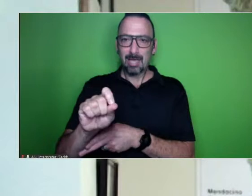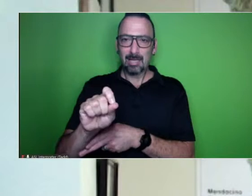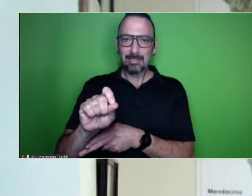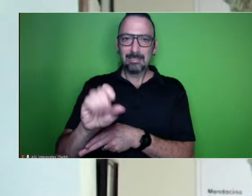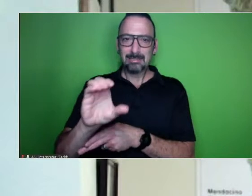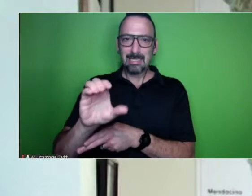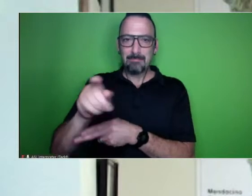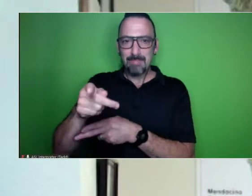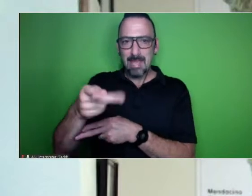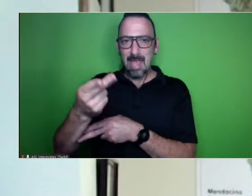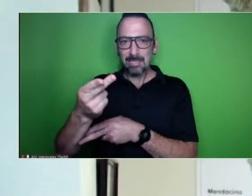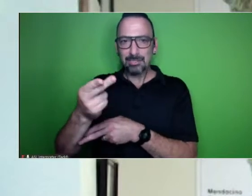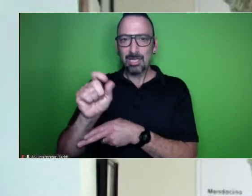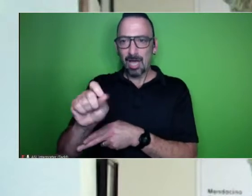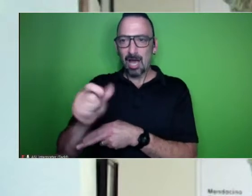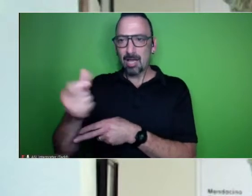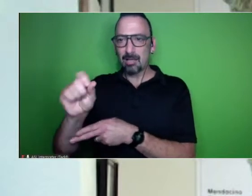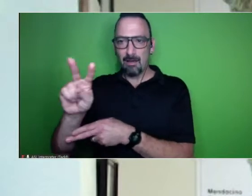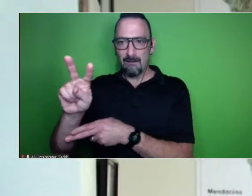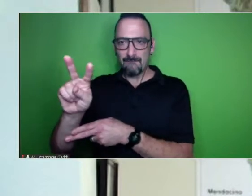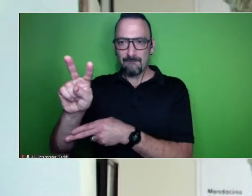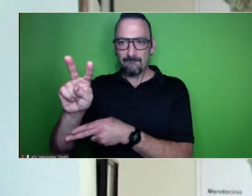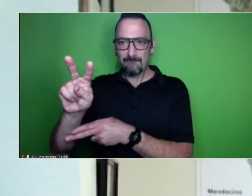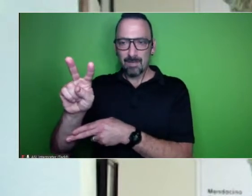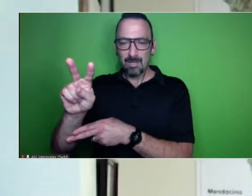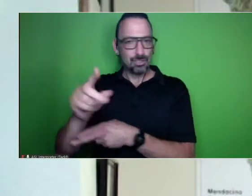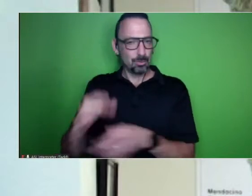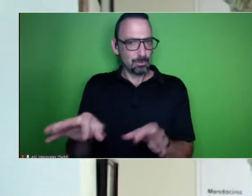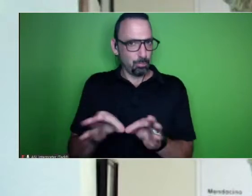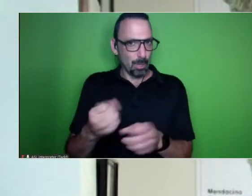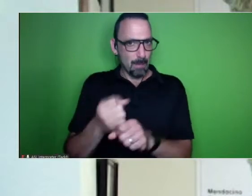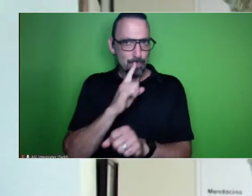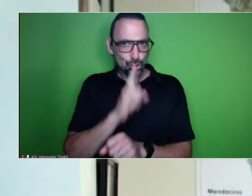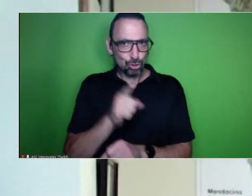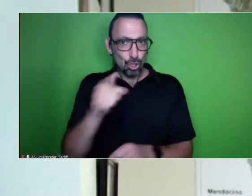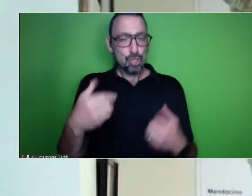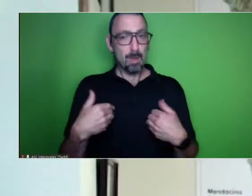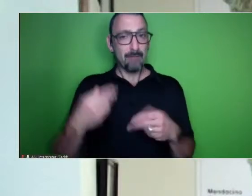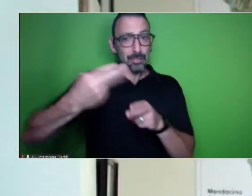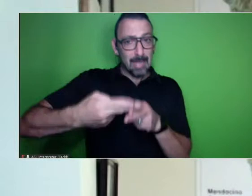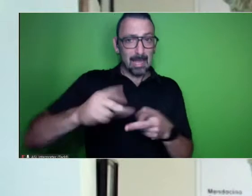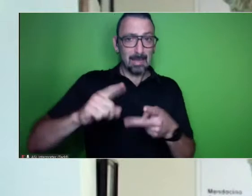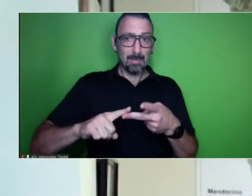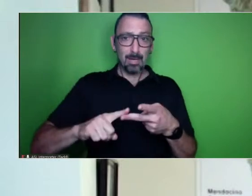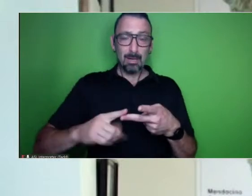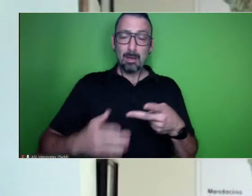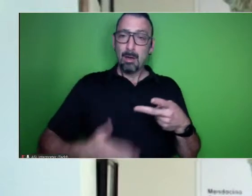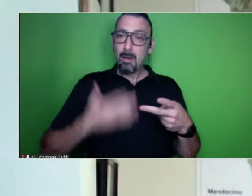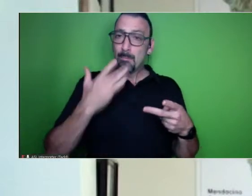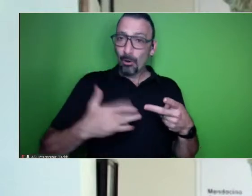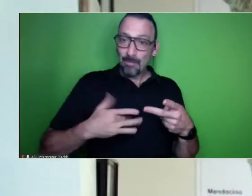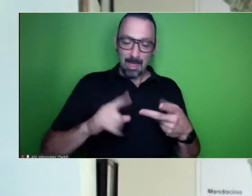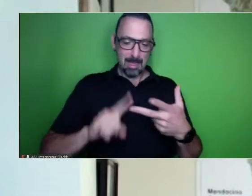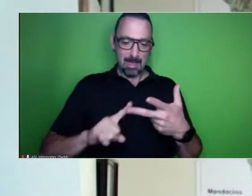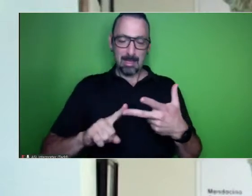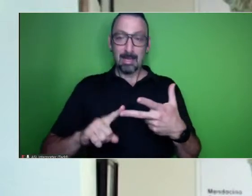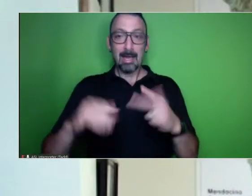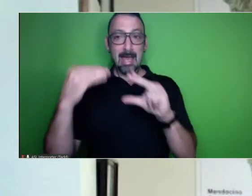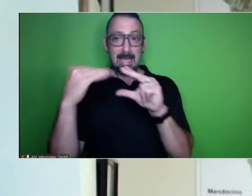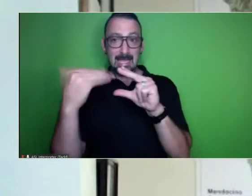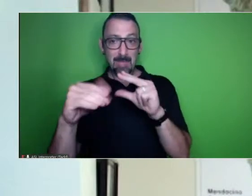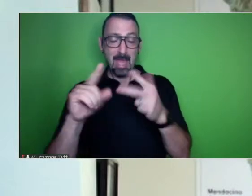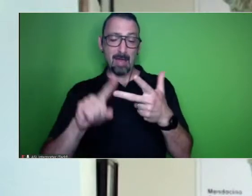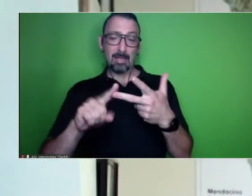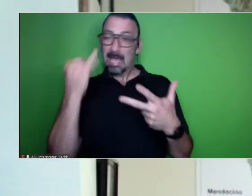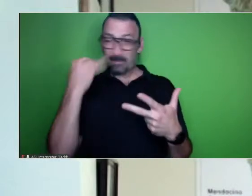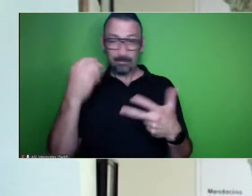.cdph.ca.gov. And you'll want to make sure you have your name, date of birth, phone, and email. And if you have